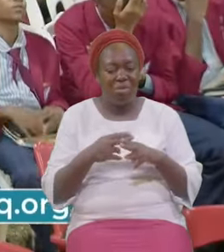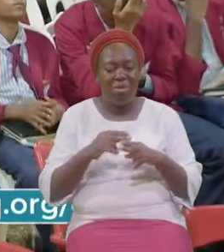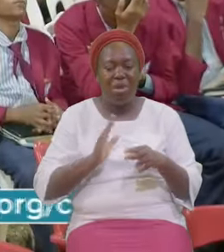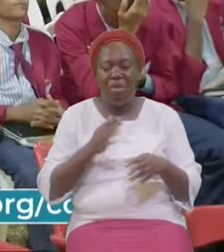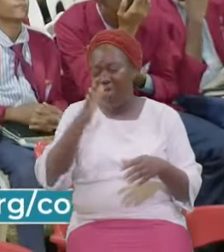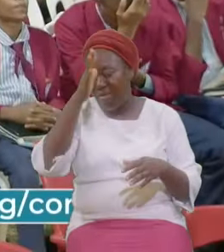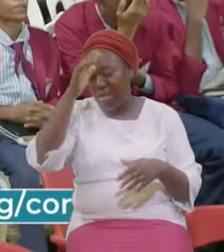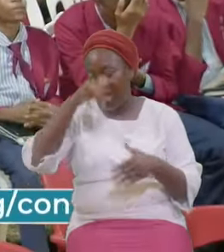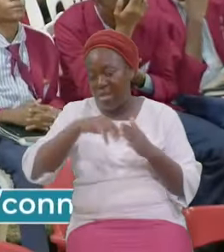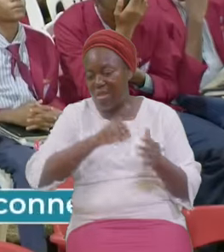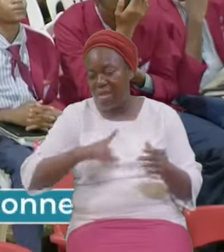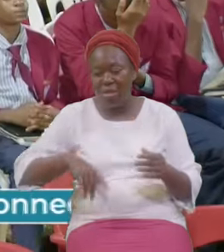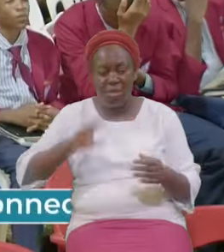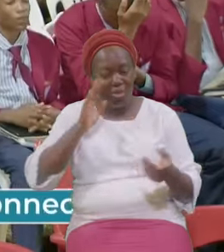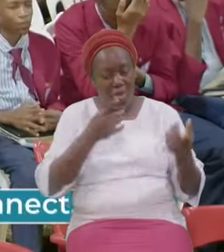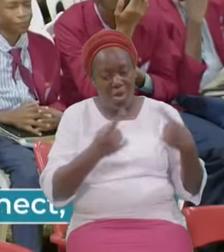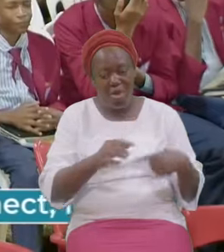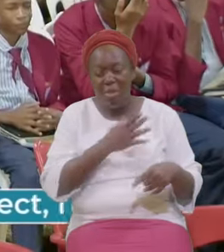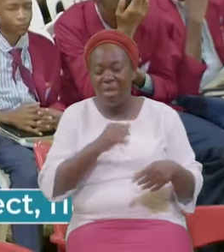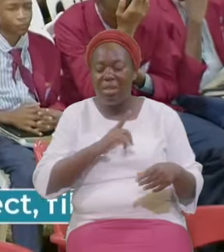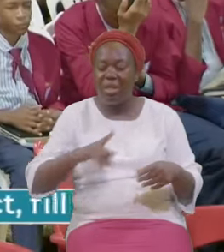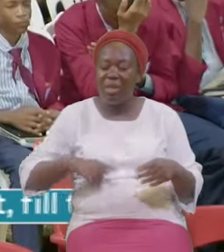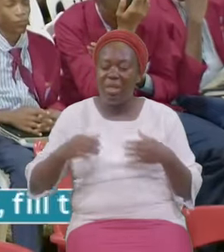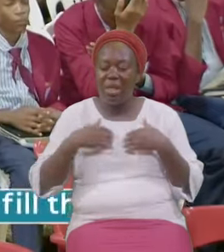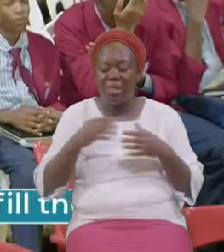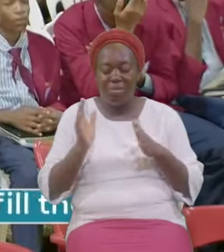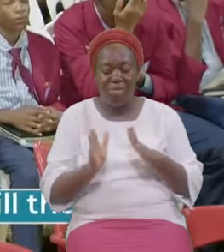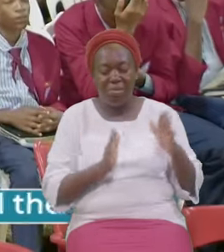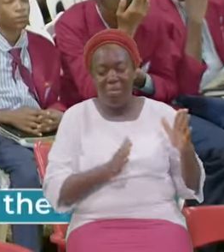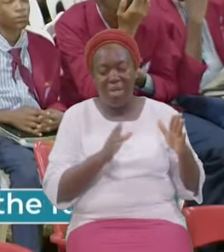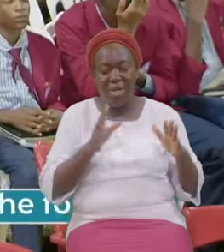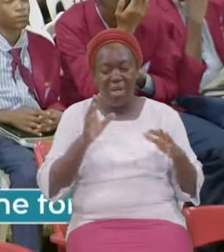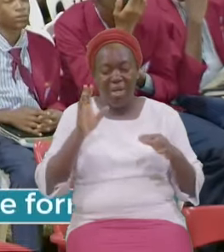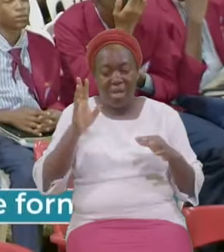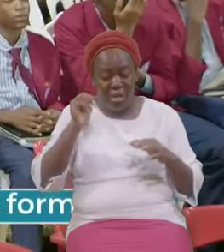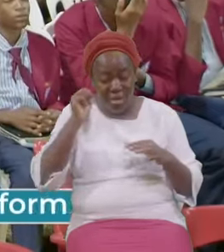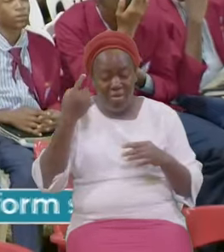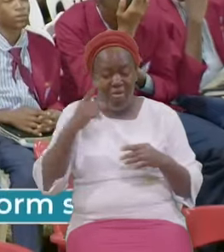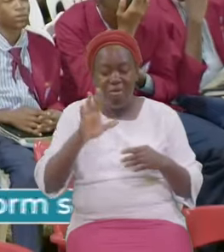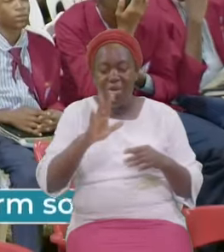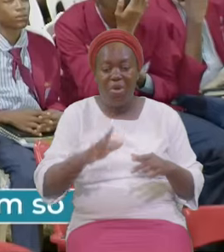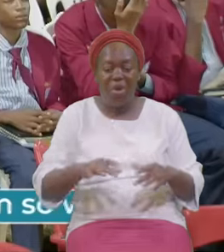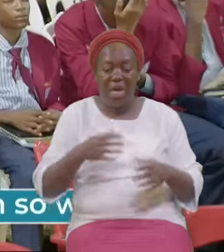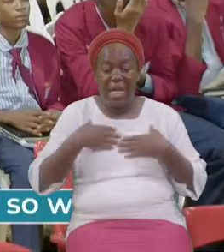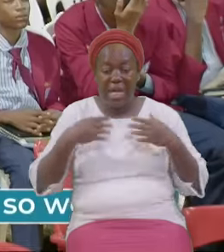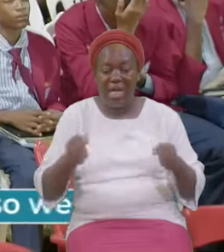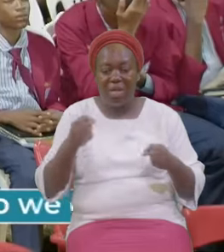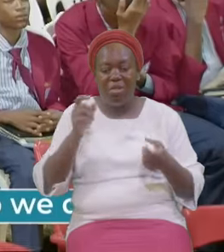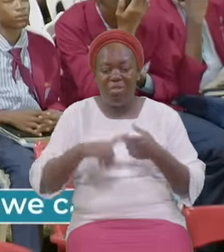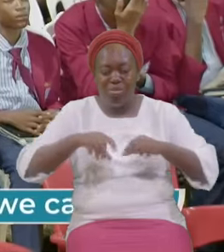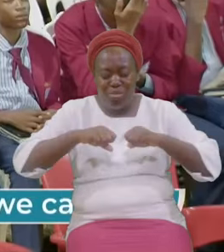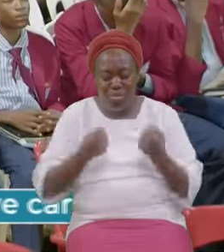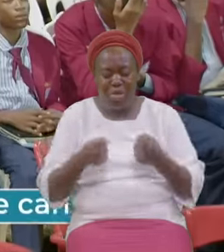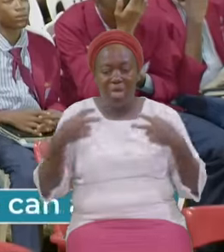God has prepared Him, anointed Him for your healing, for your deliverance, for breaking yokes and setting captives